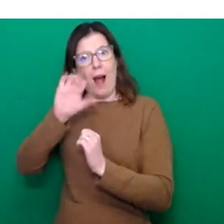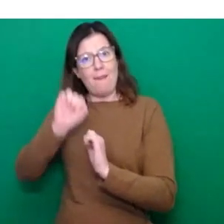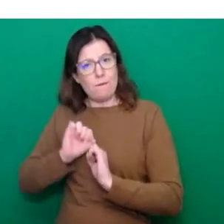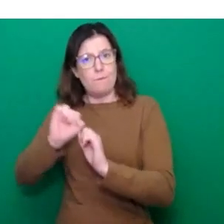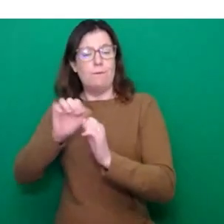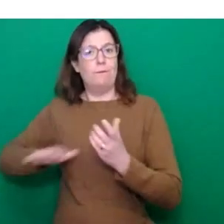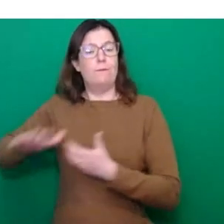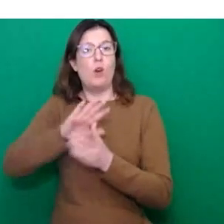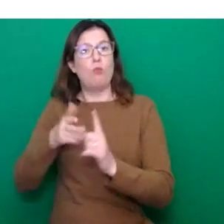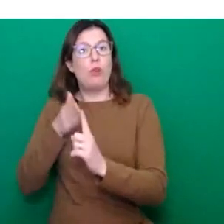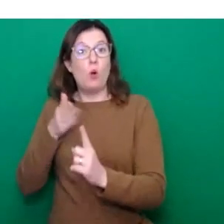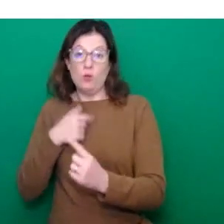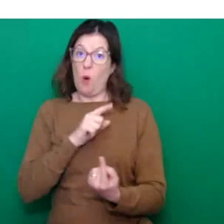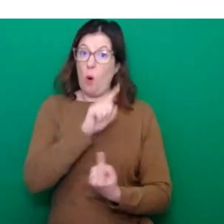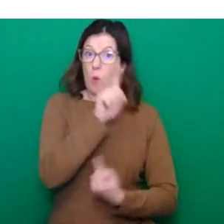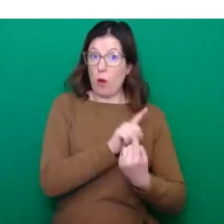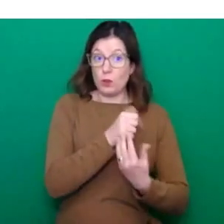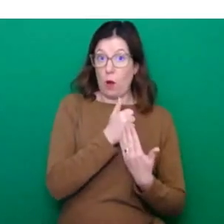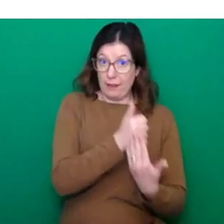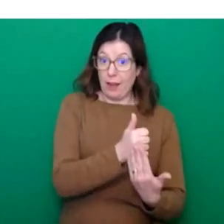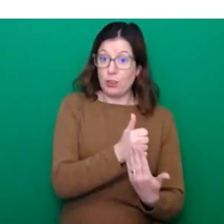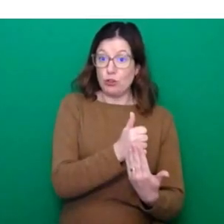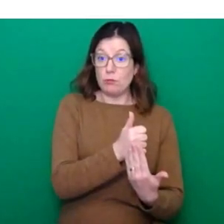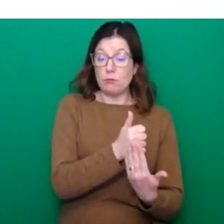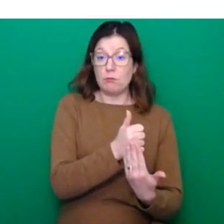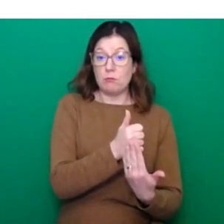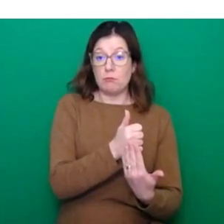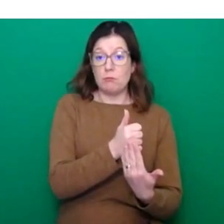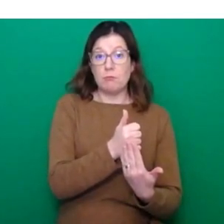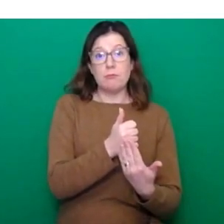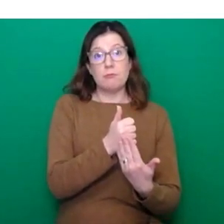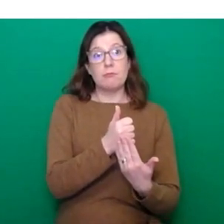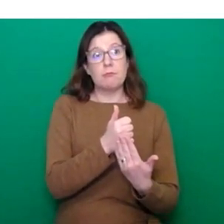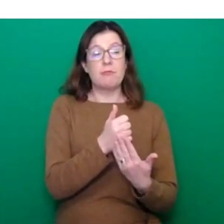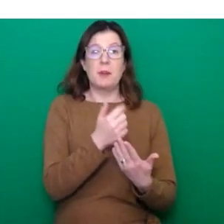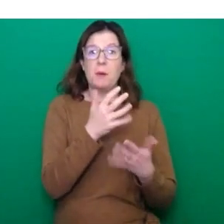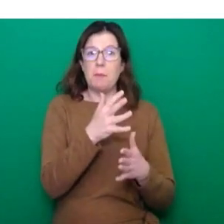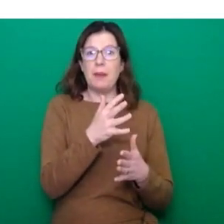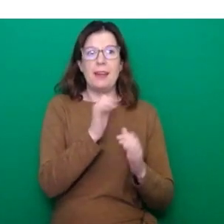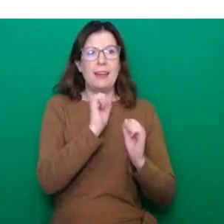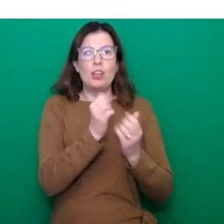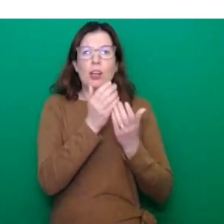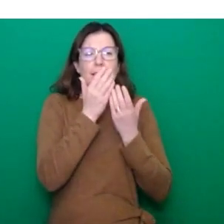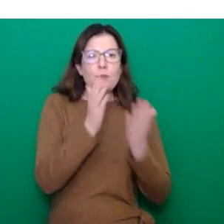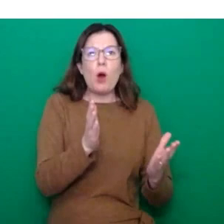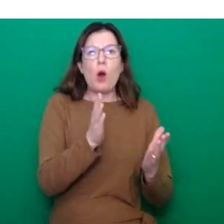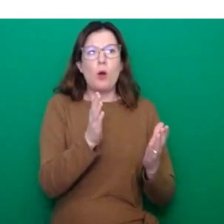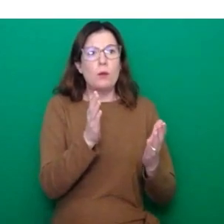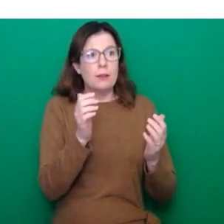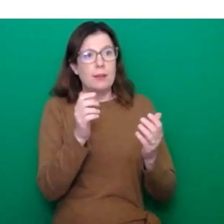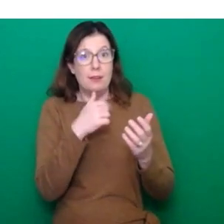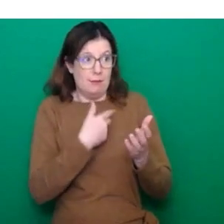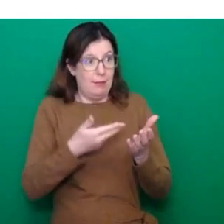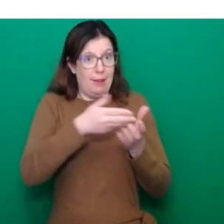those one-to-one interventions that we do. So earlier on, they kind of spoke about graded exposure and brief BA. So we do that as